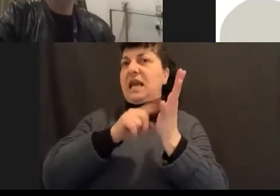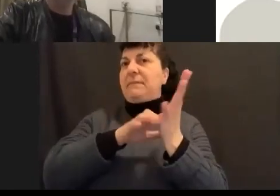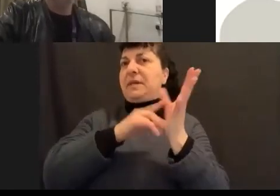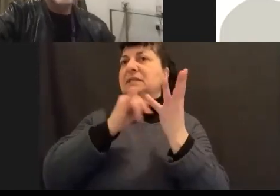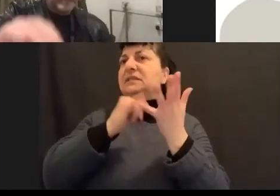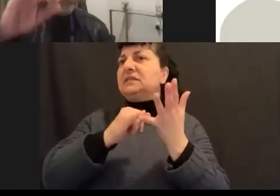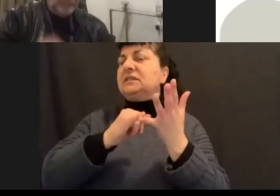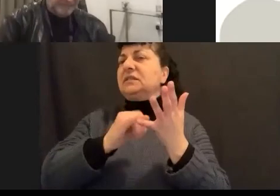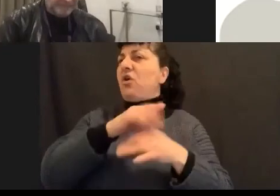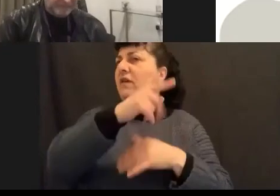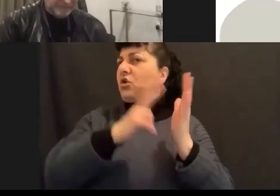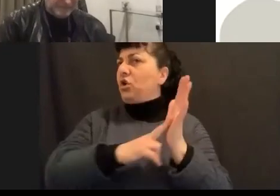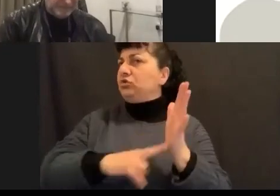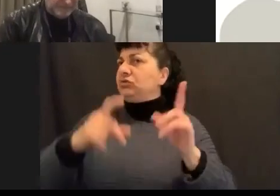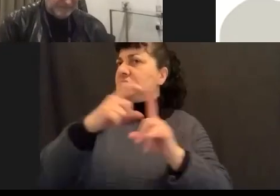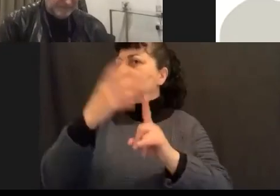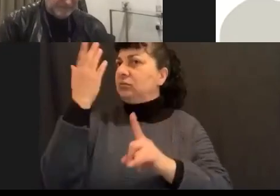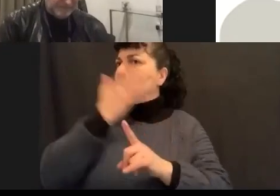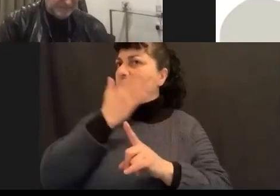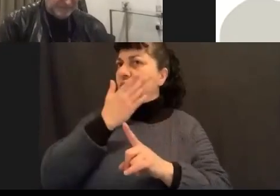to Notre Dame.